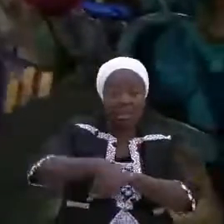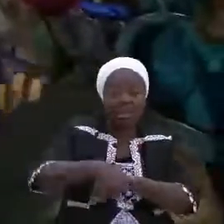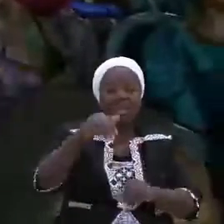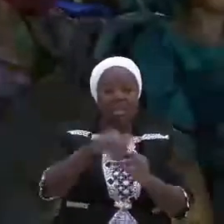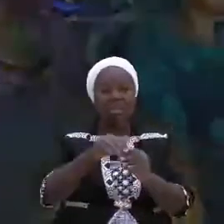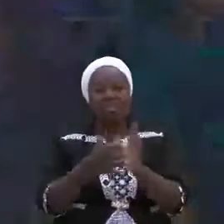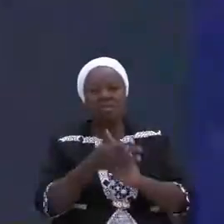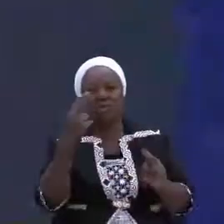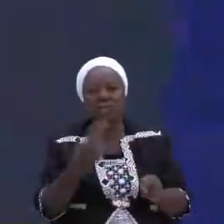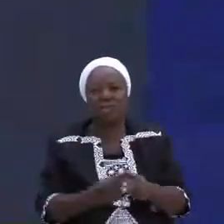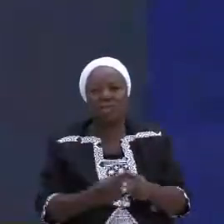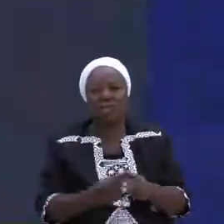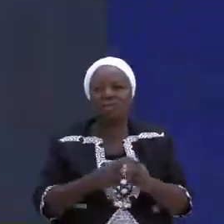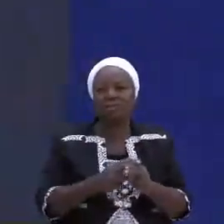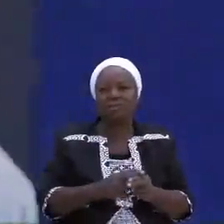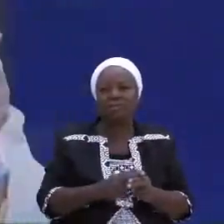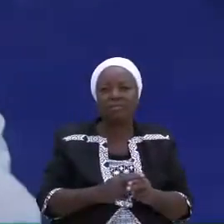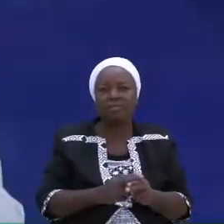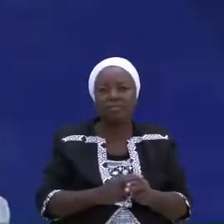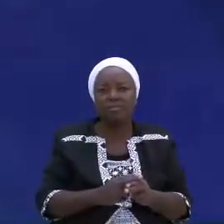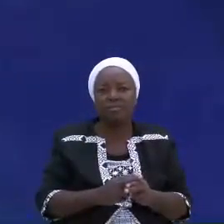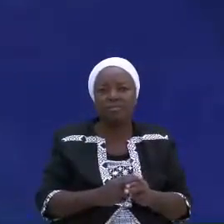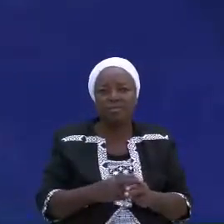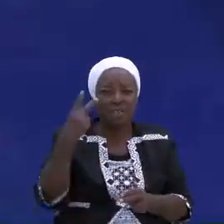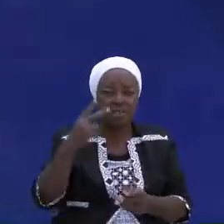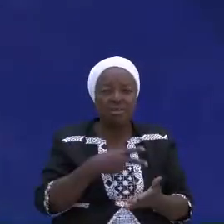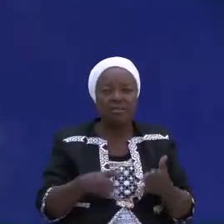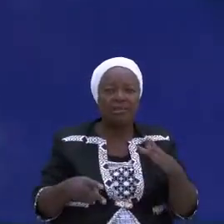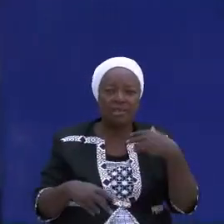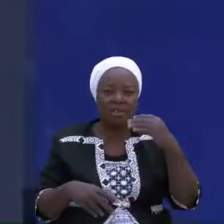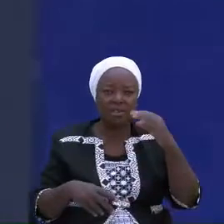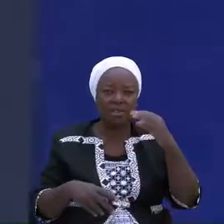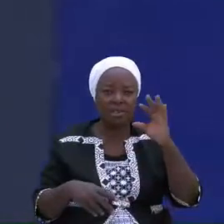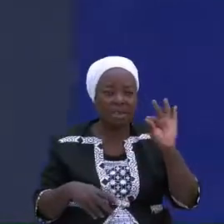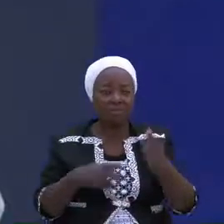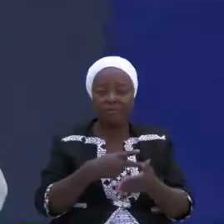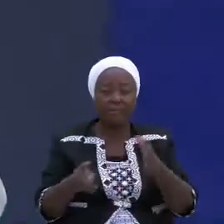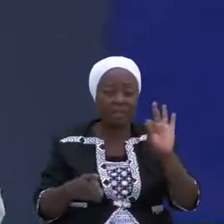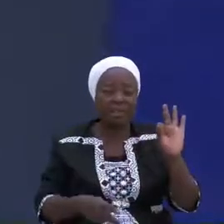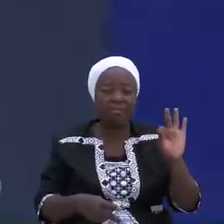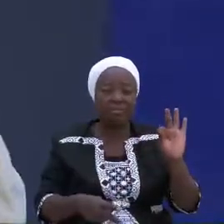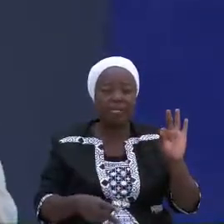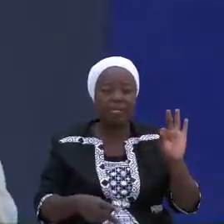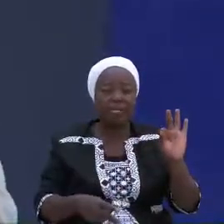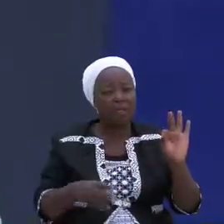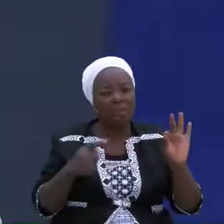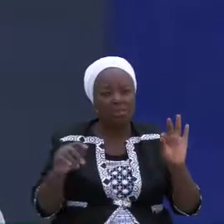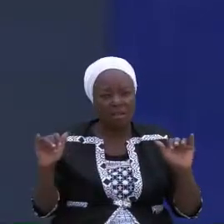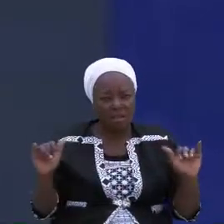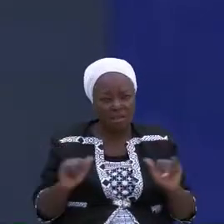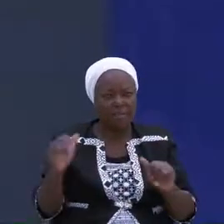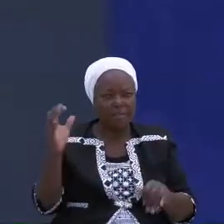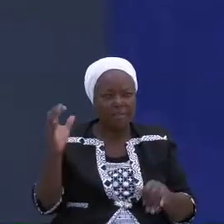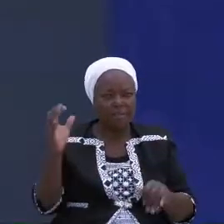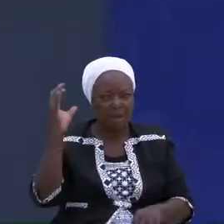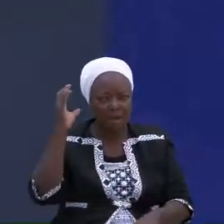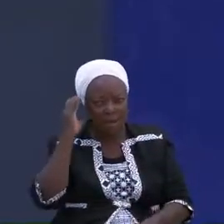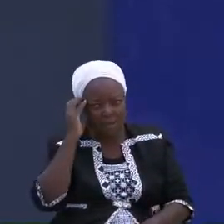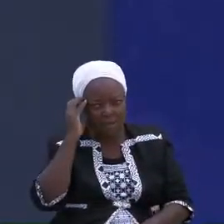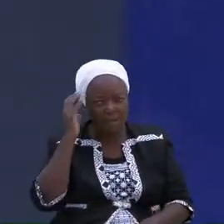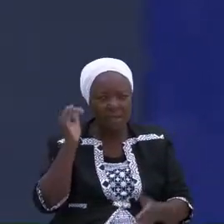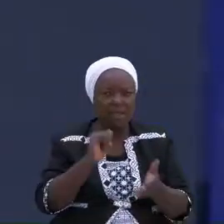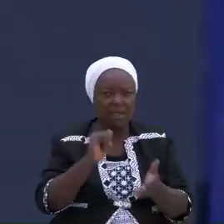nine in verse nine the same hurt that man the same i heard he didn't